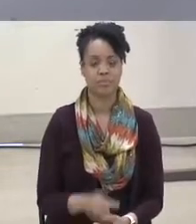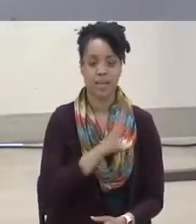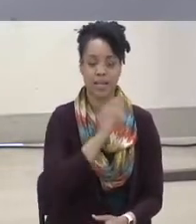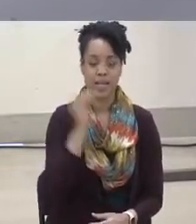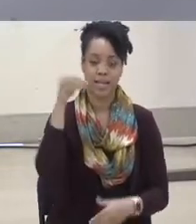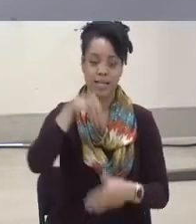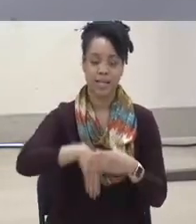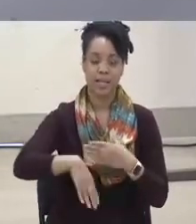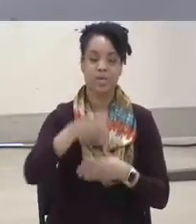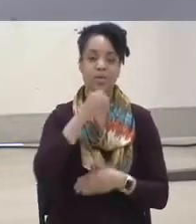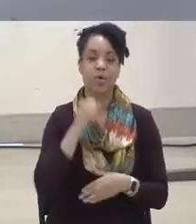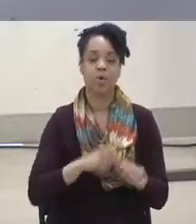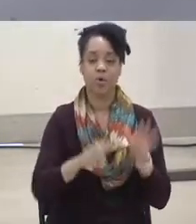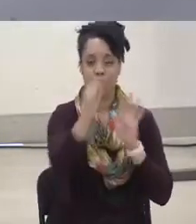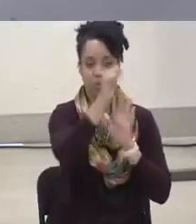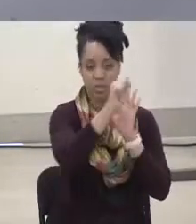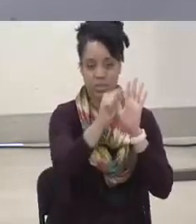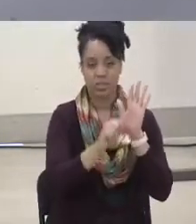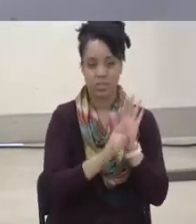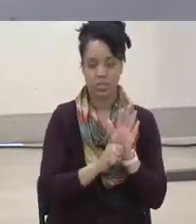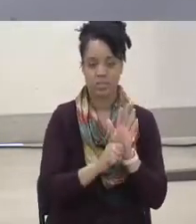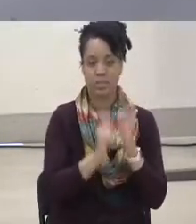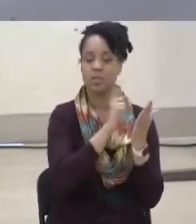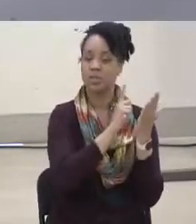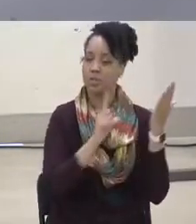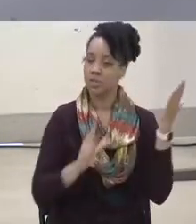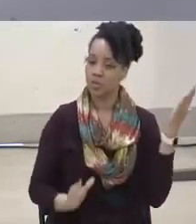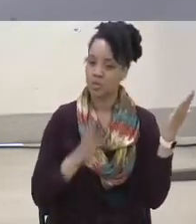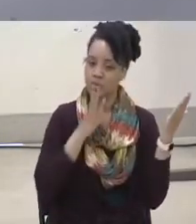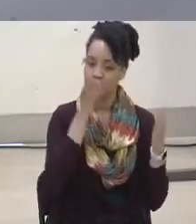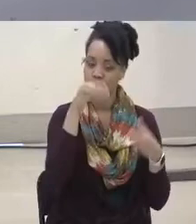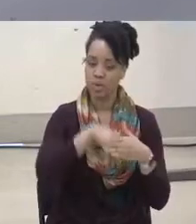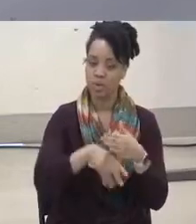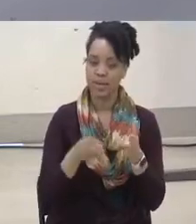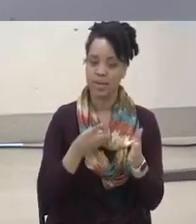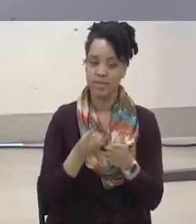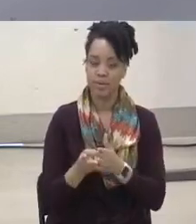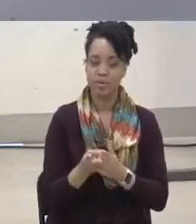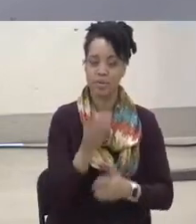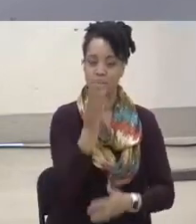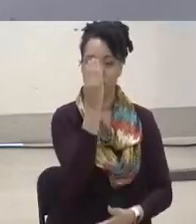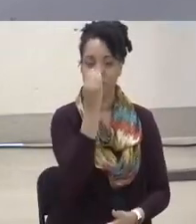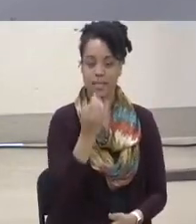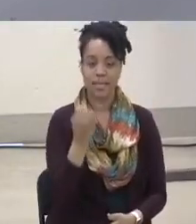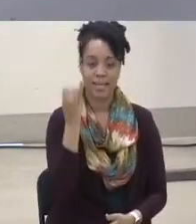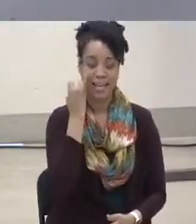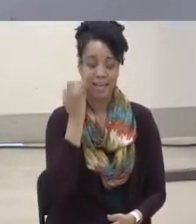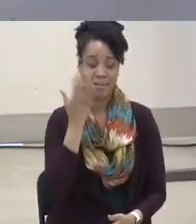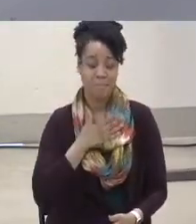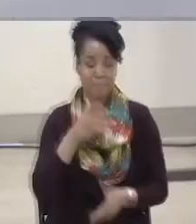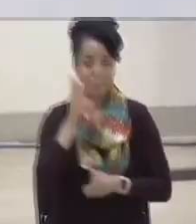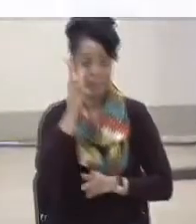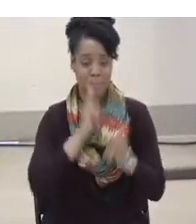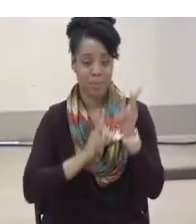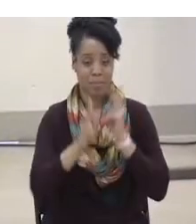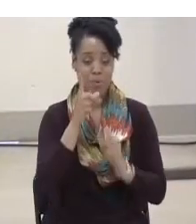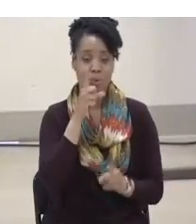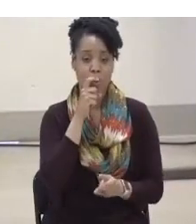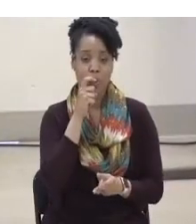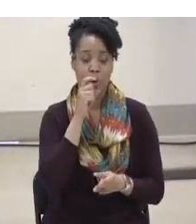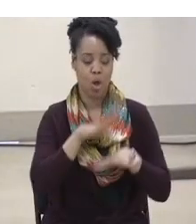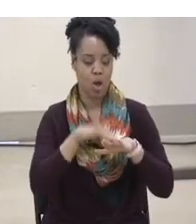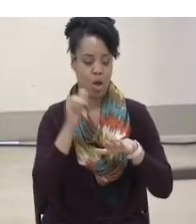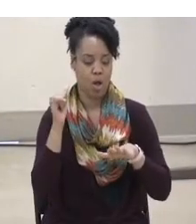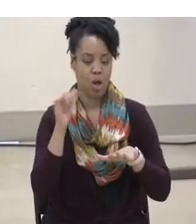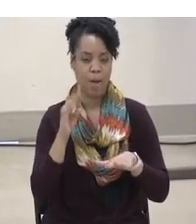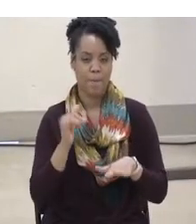Old Testament, the Lord spoke in verse 14, Y en el Antiguo Testamento el if Señor my people which are called